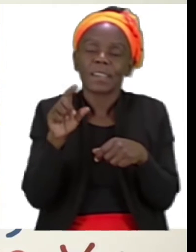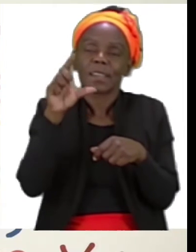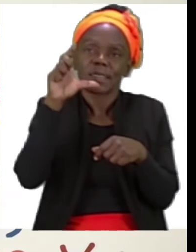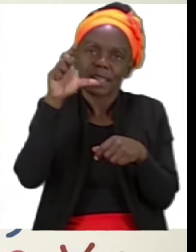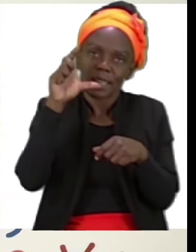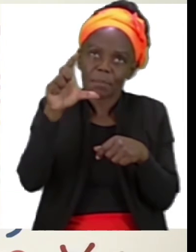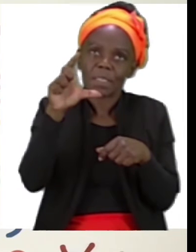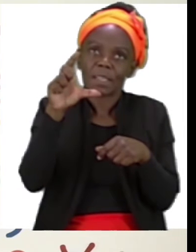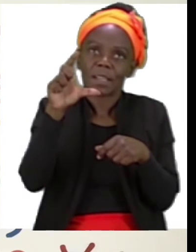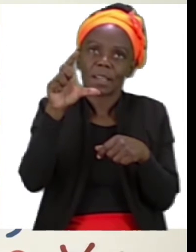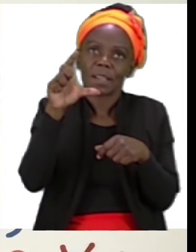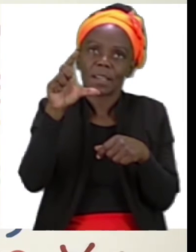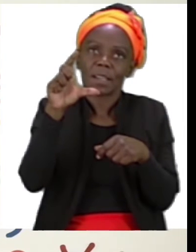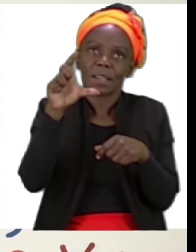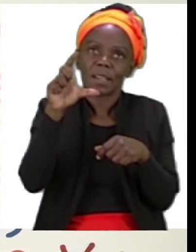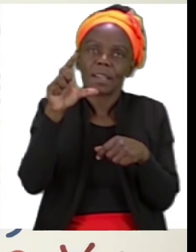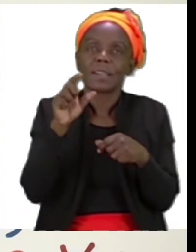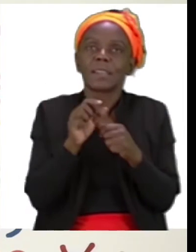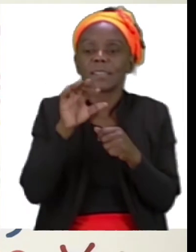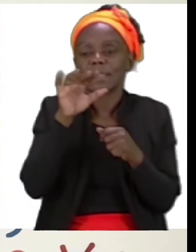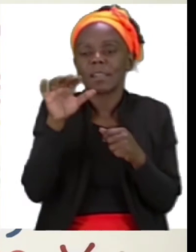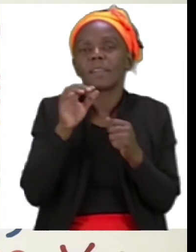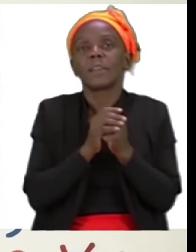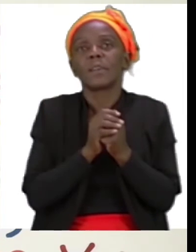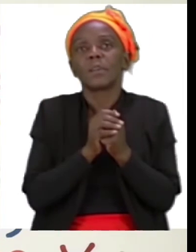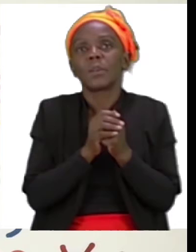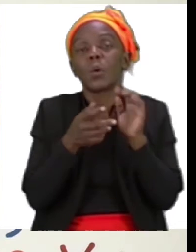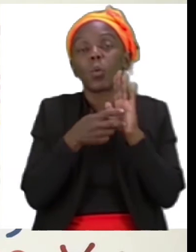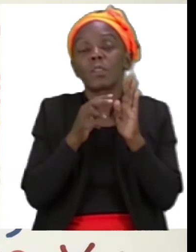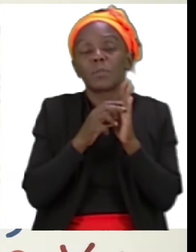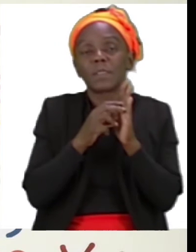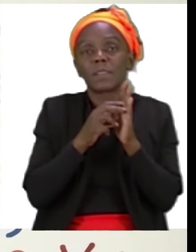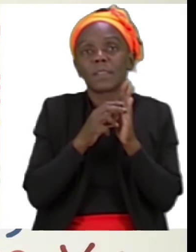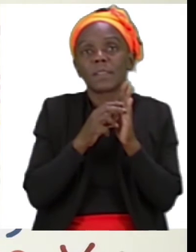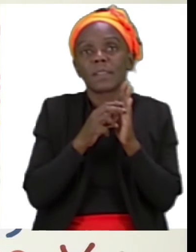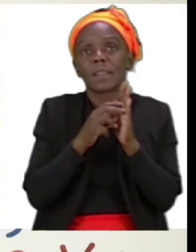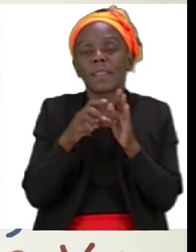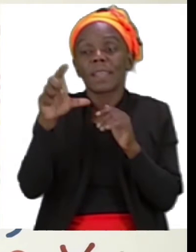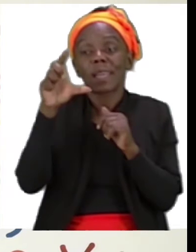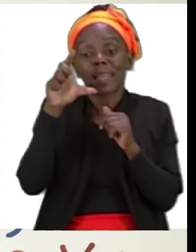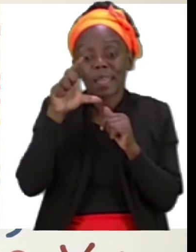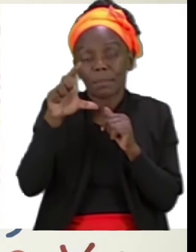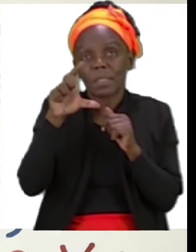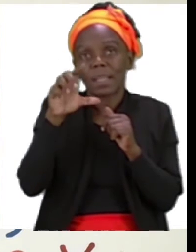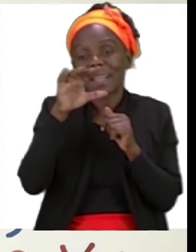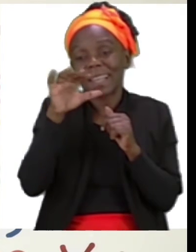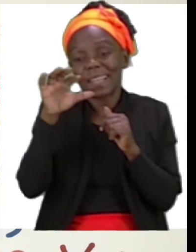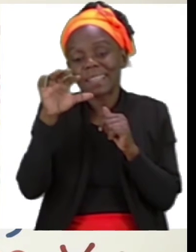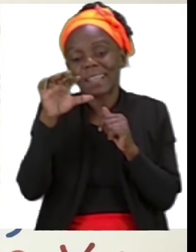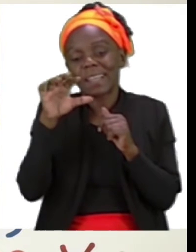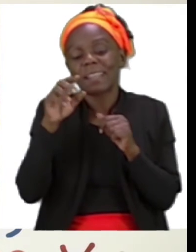have one capital letter, which means for us, this is the first word that we're going